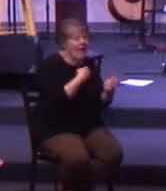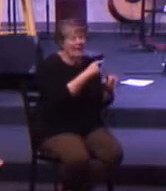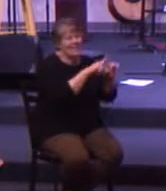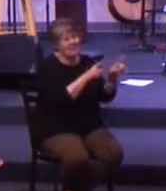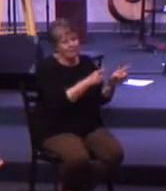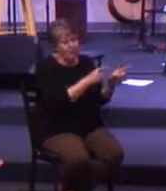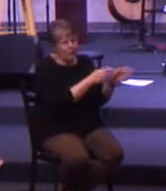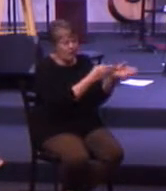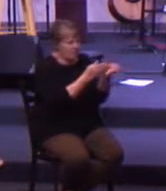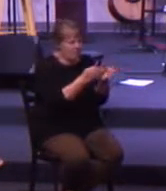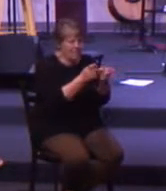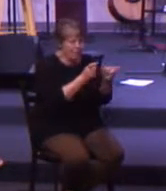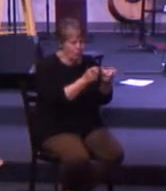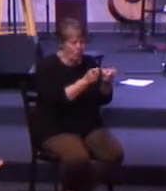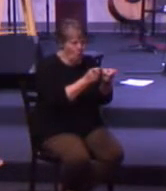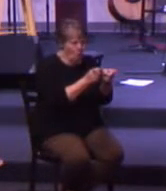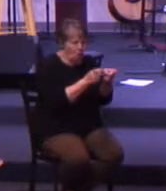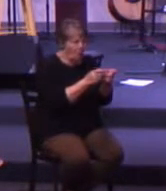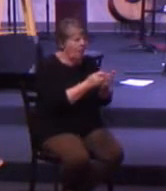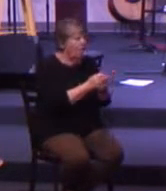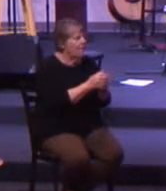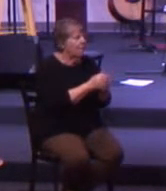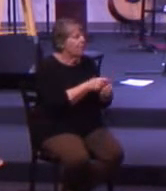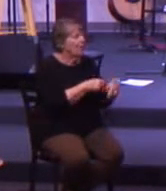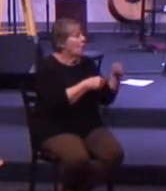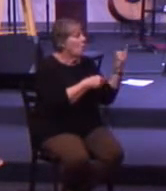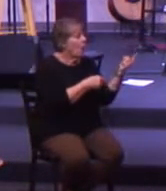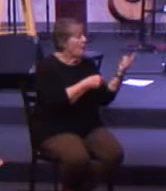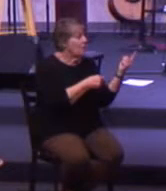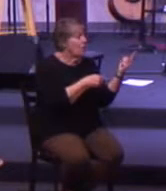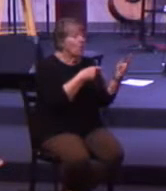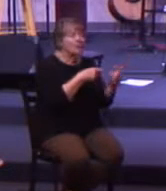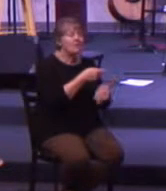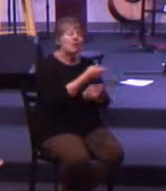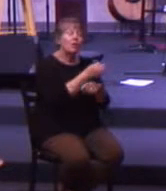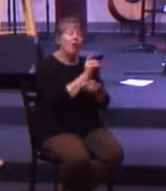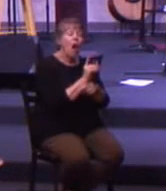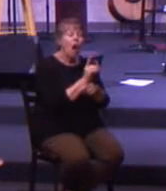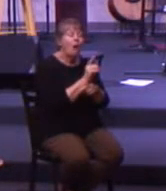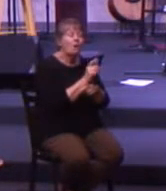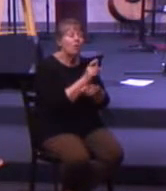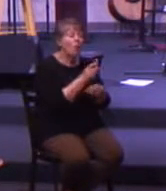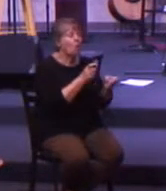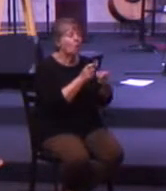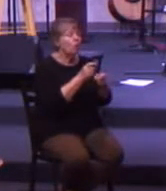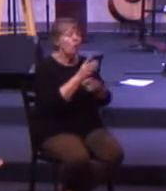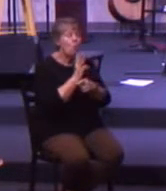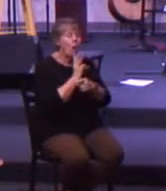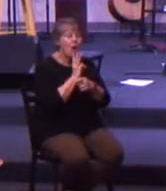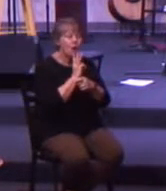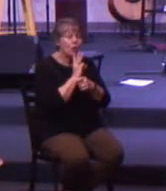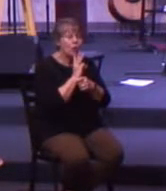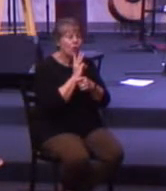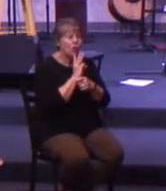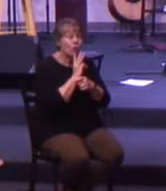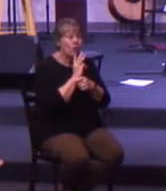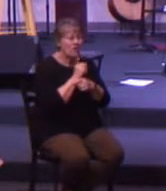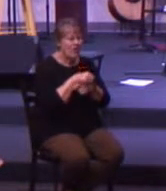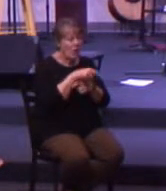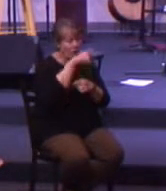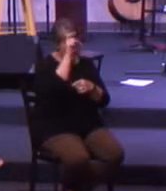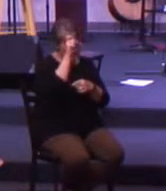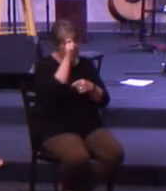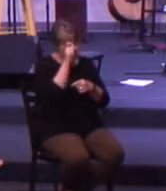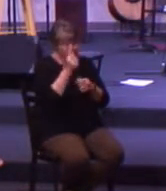first god up there, that was the god of water. And if you live in Egypt, which is largely desert,